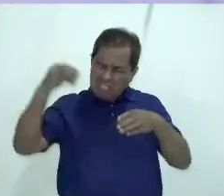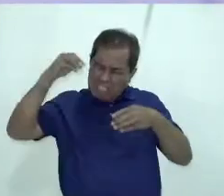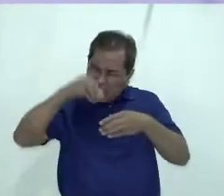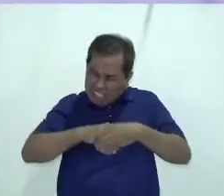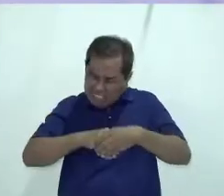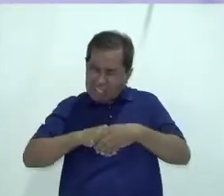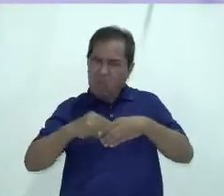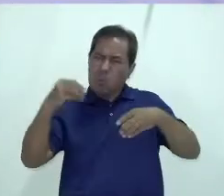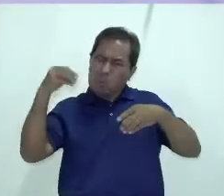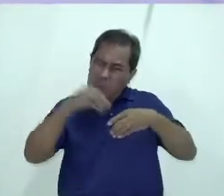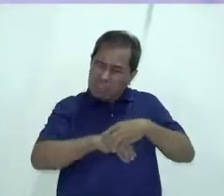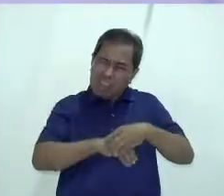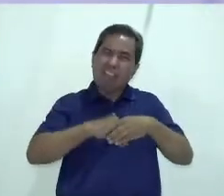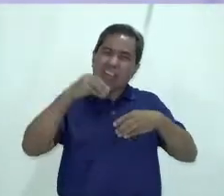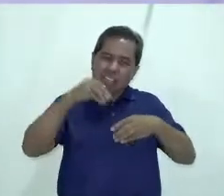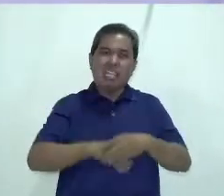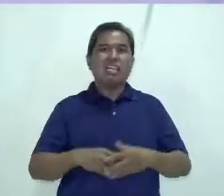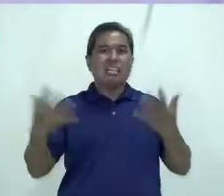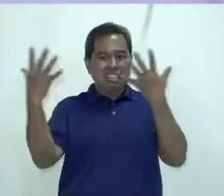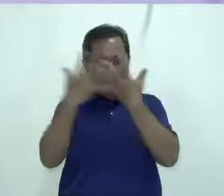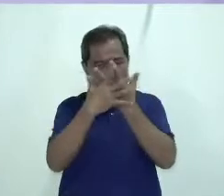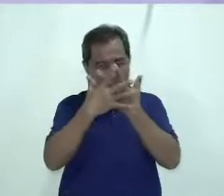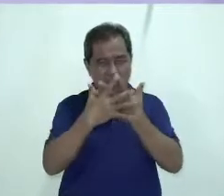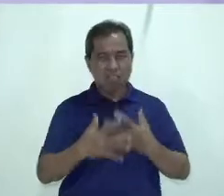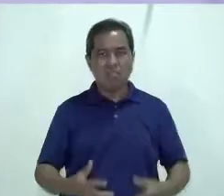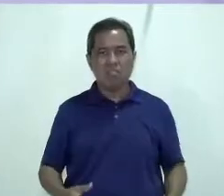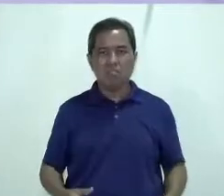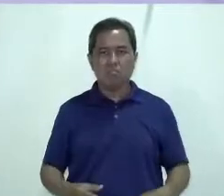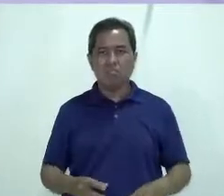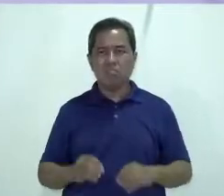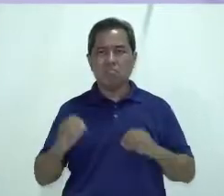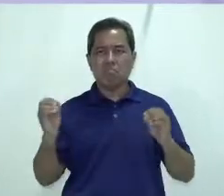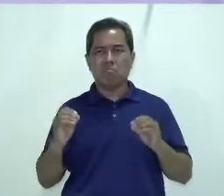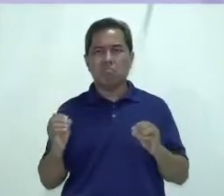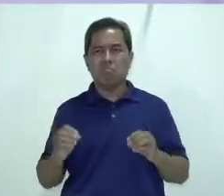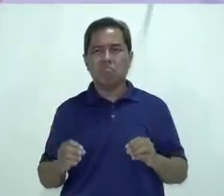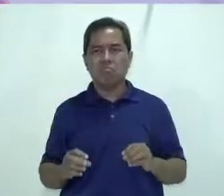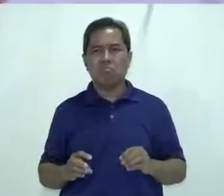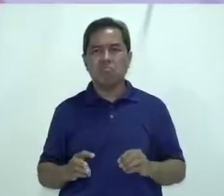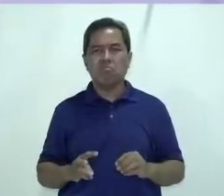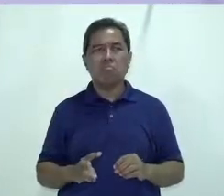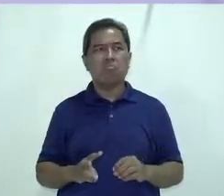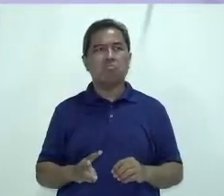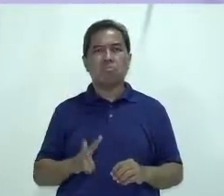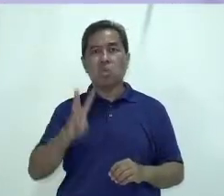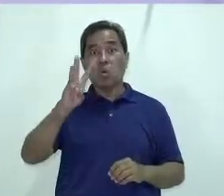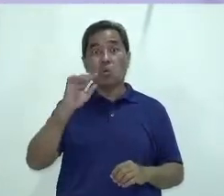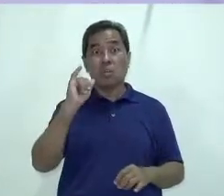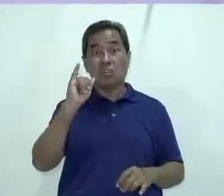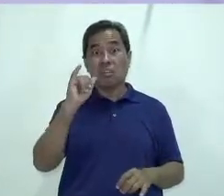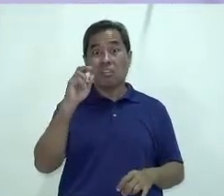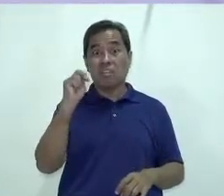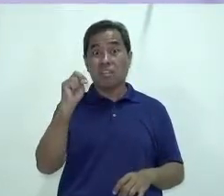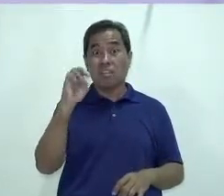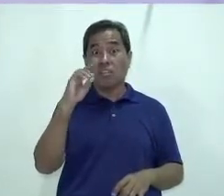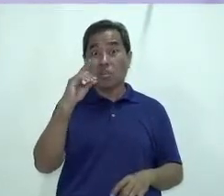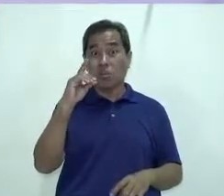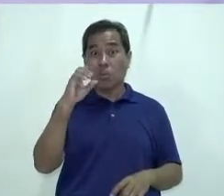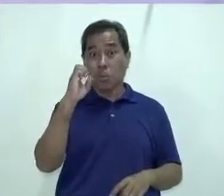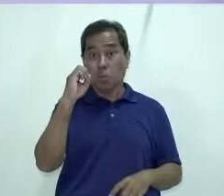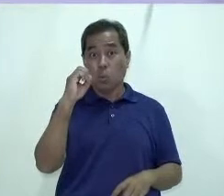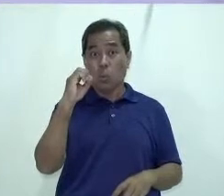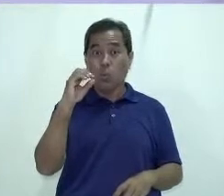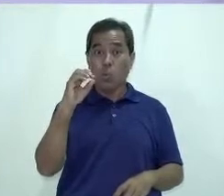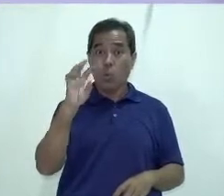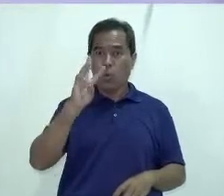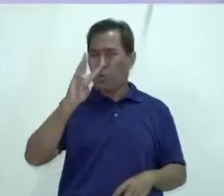cell because it's all the way inside with no windows and no way to get out. That's where they were.